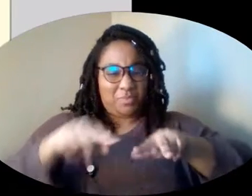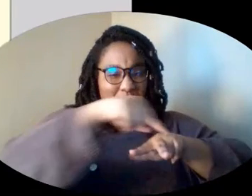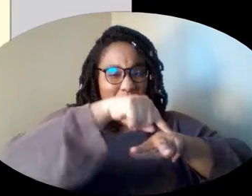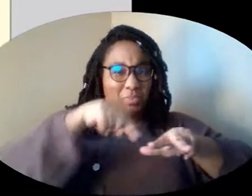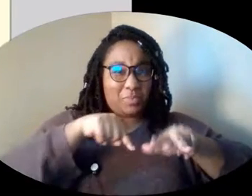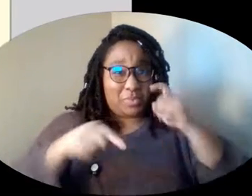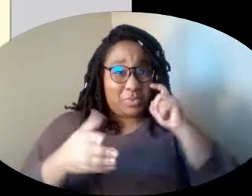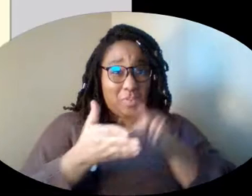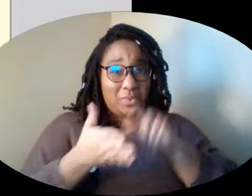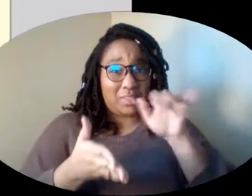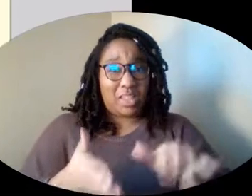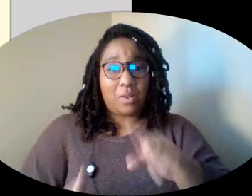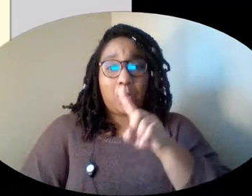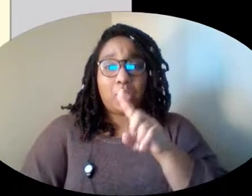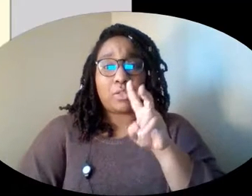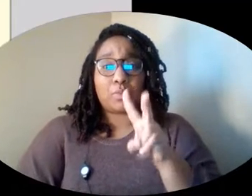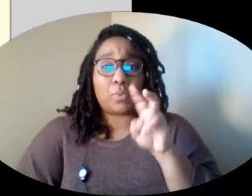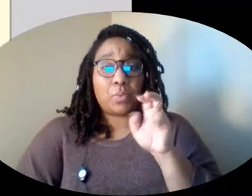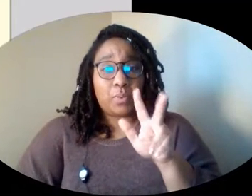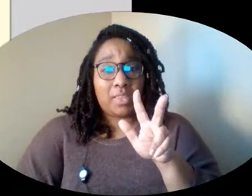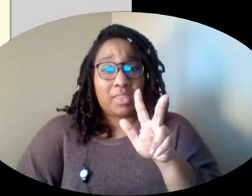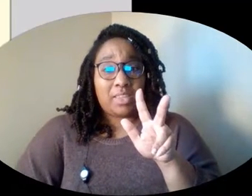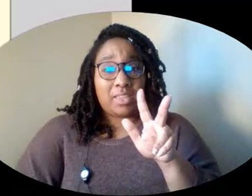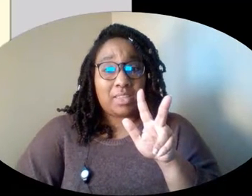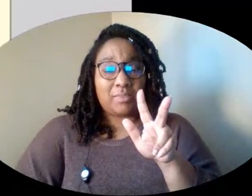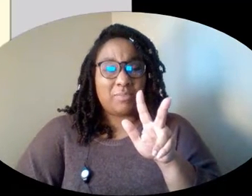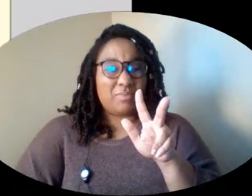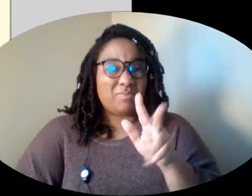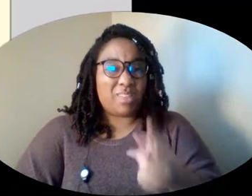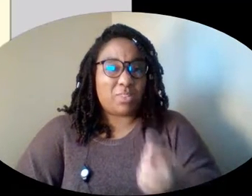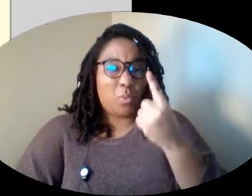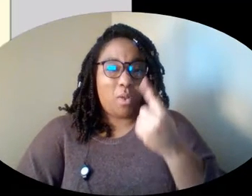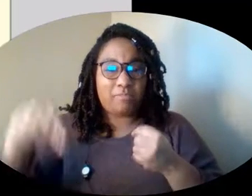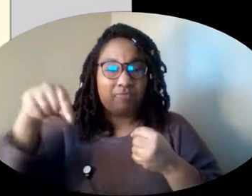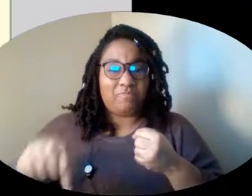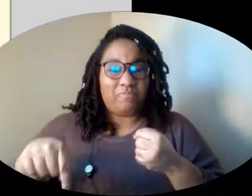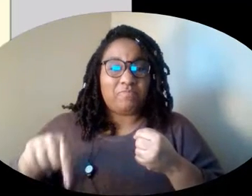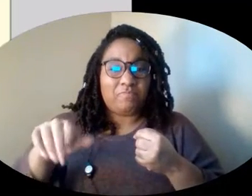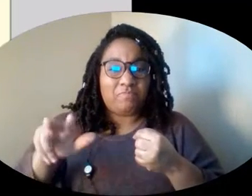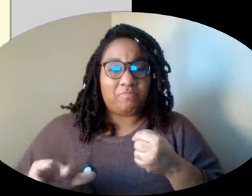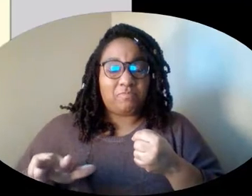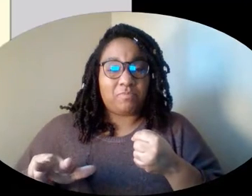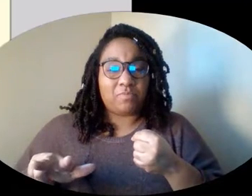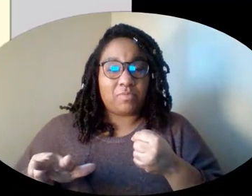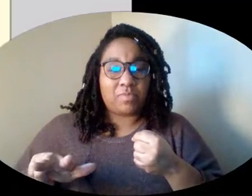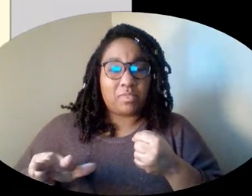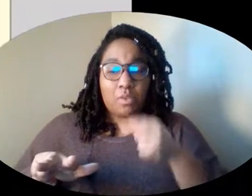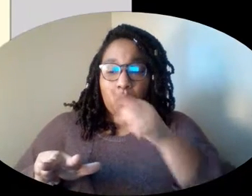got a 1, a 2, and a 3. That's 1 foot. And let's see, we've got